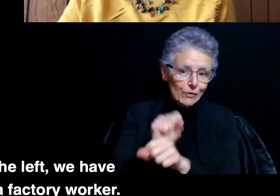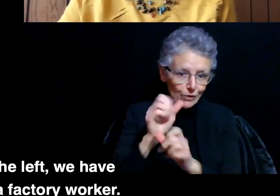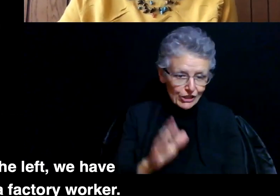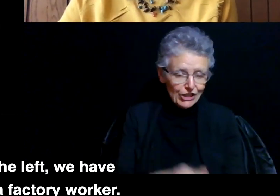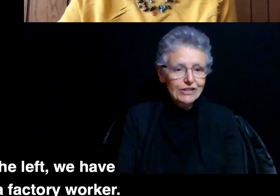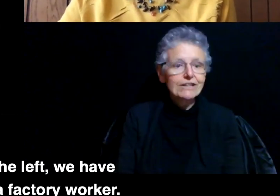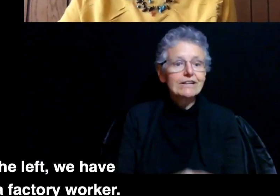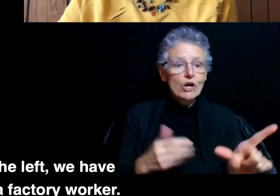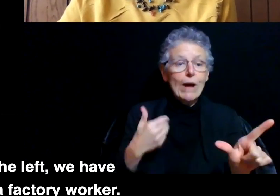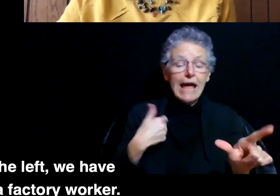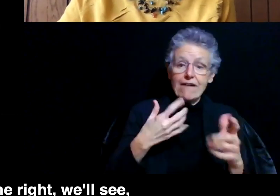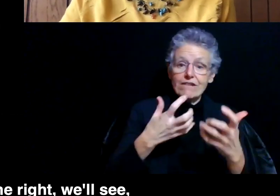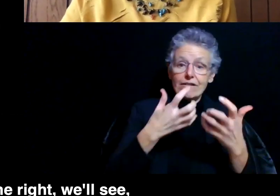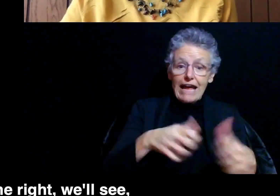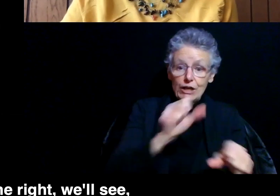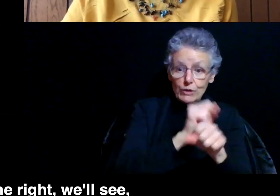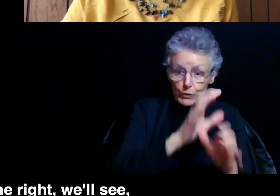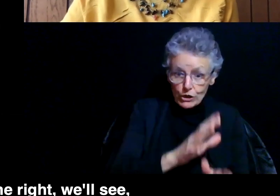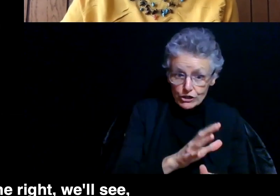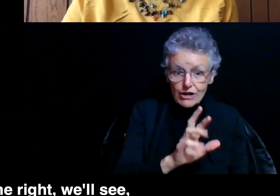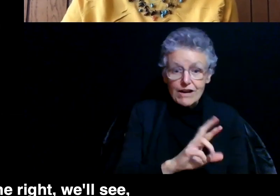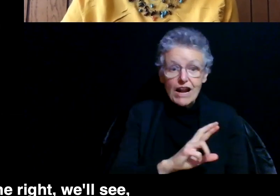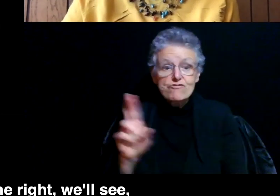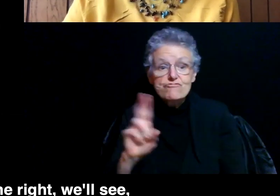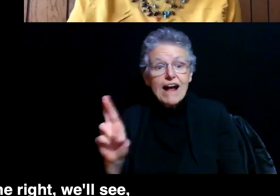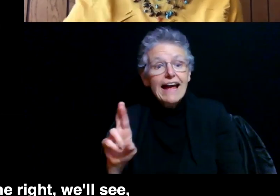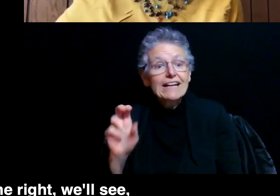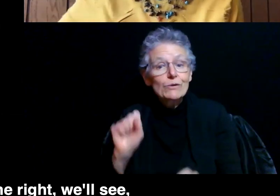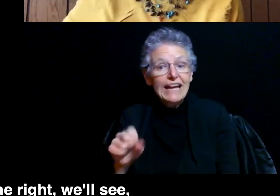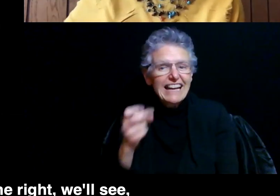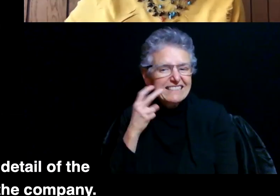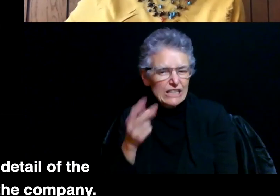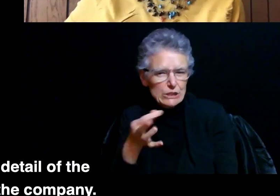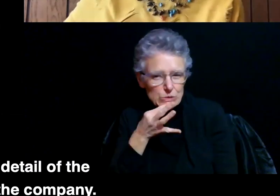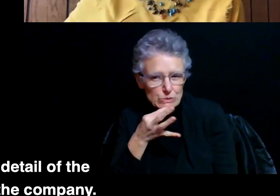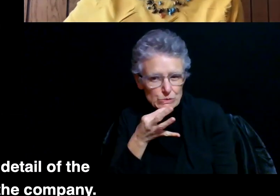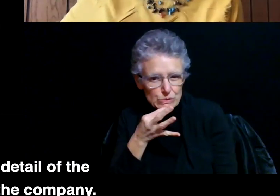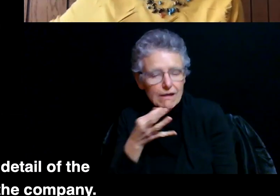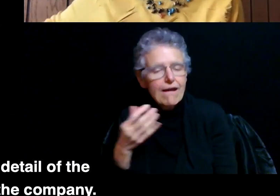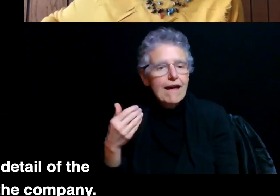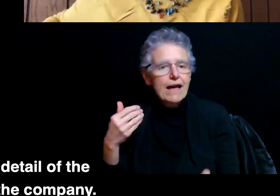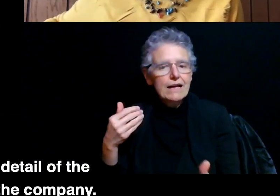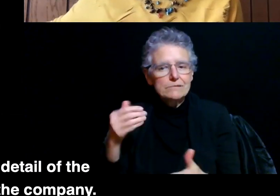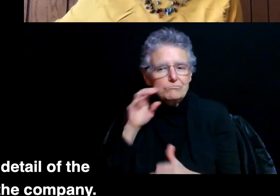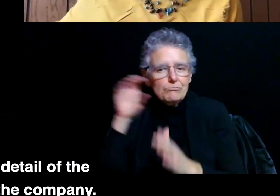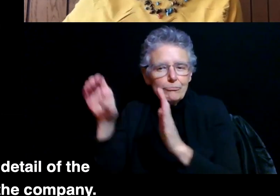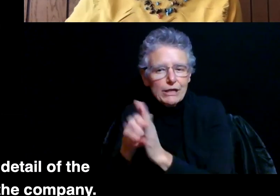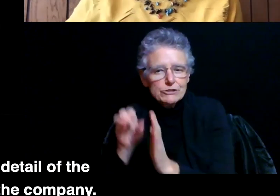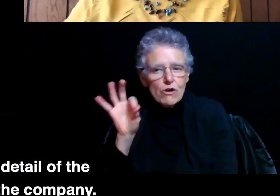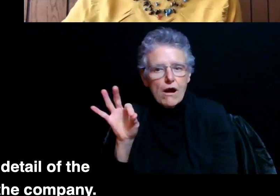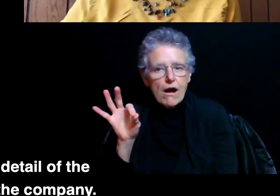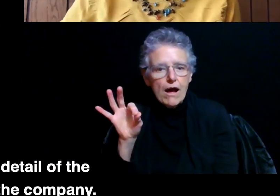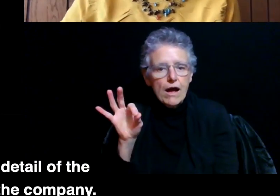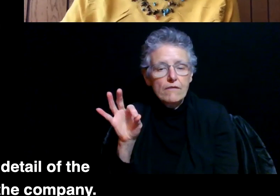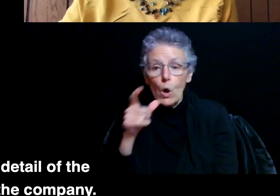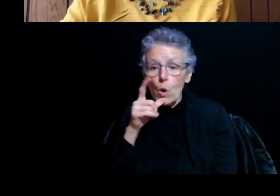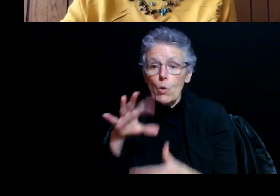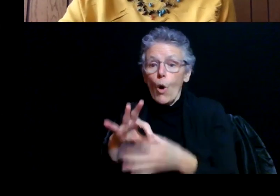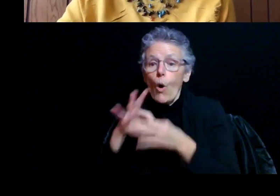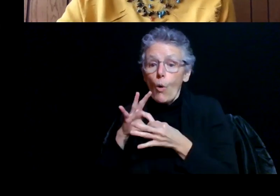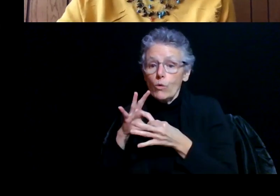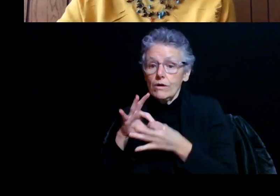a factory worker. And then on the right, we'll see there's a detail of the owner of the